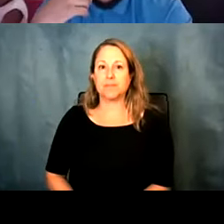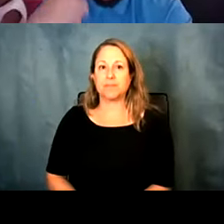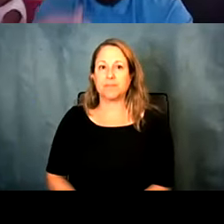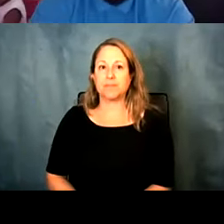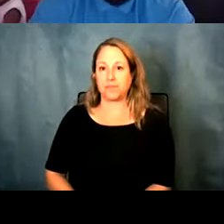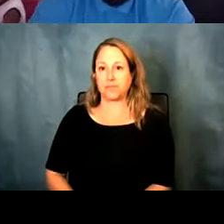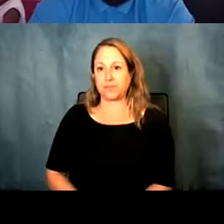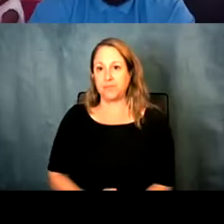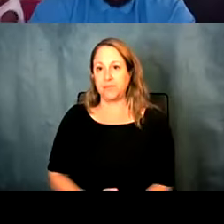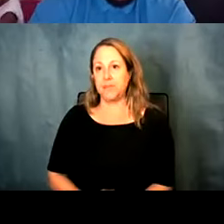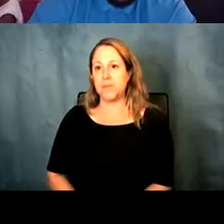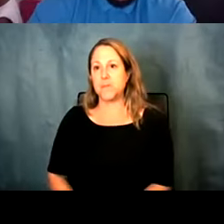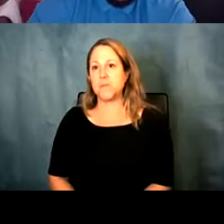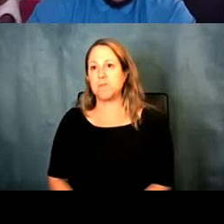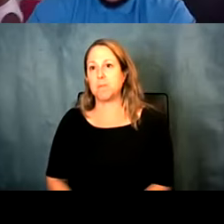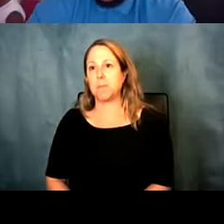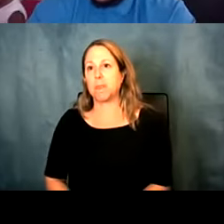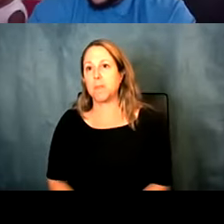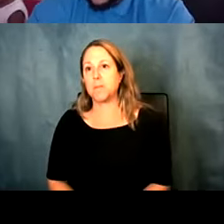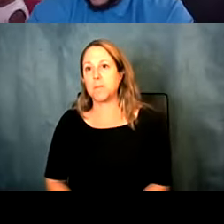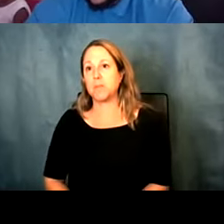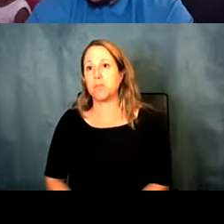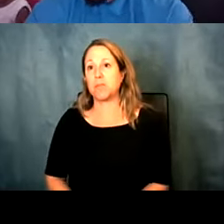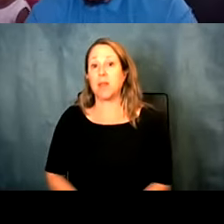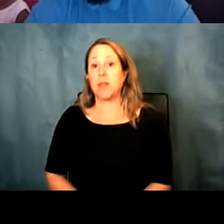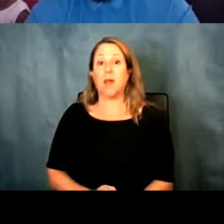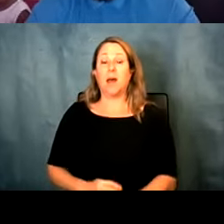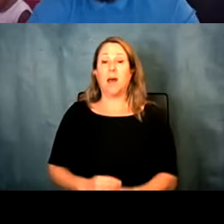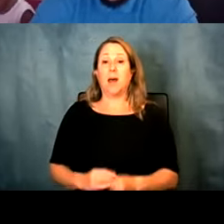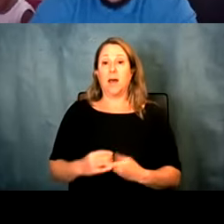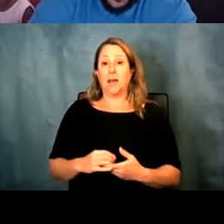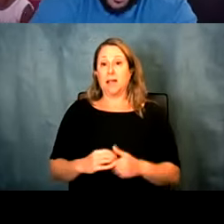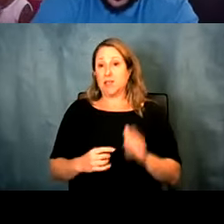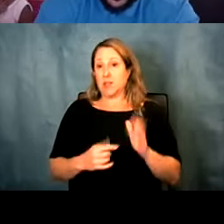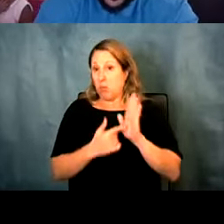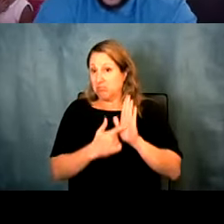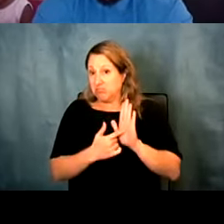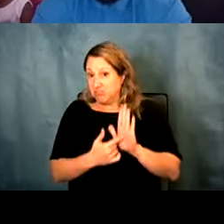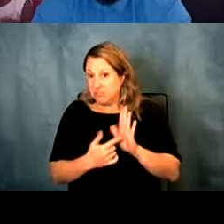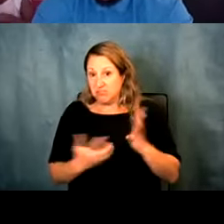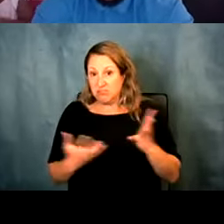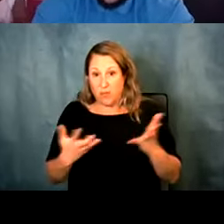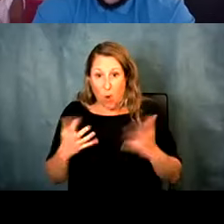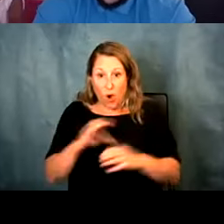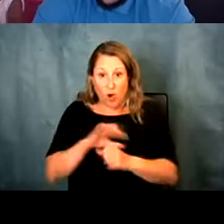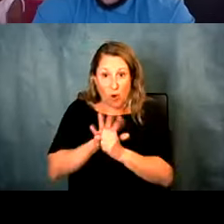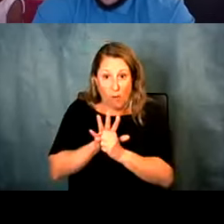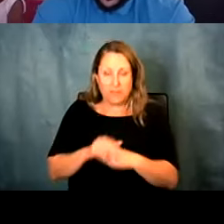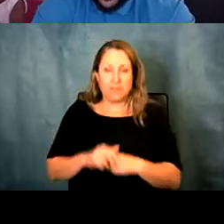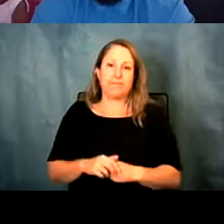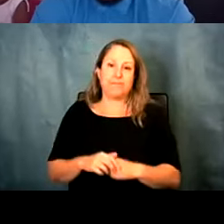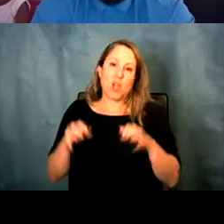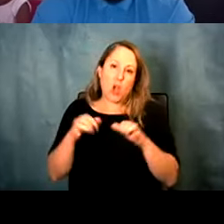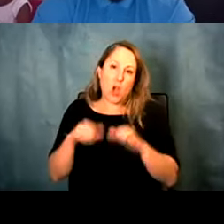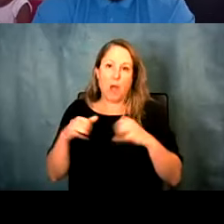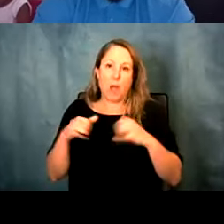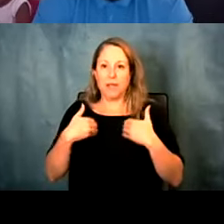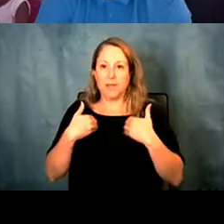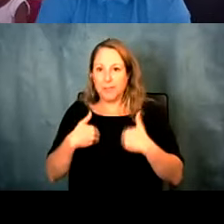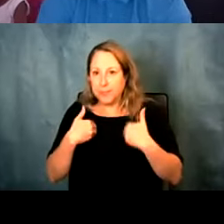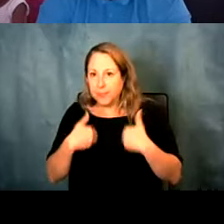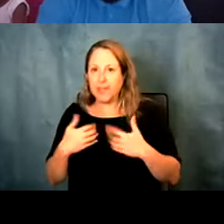So symptoms of COVID-19, and again, many people might be familiar with this. Common respiratory symptoms end up